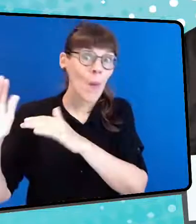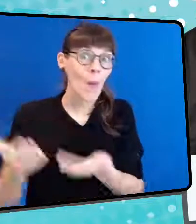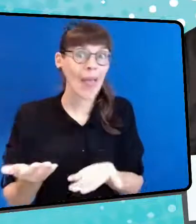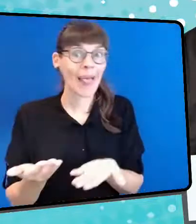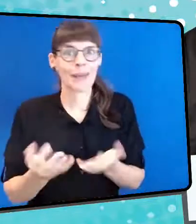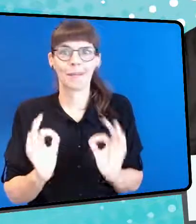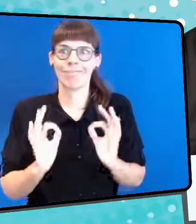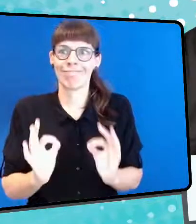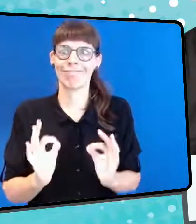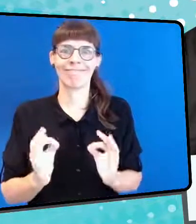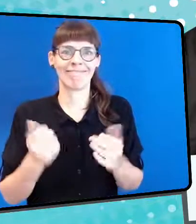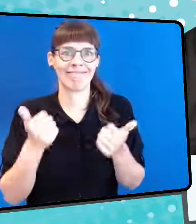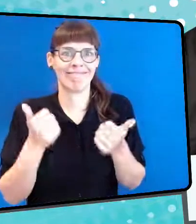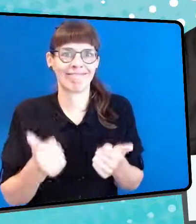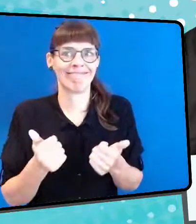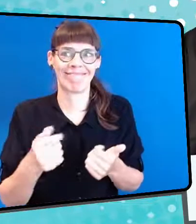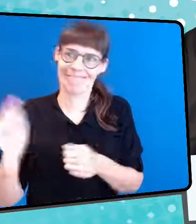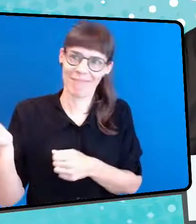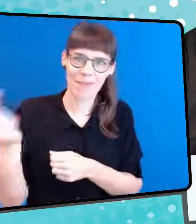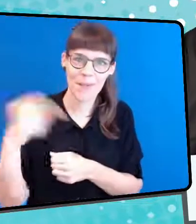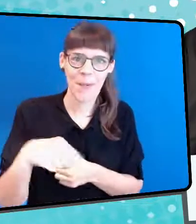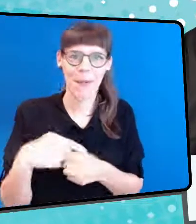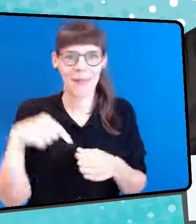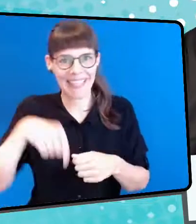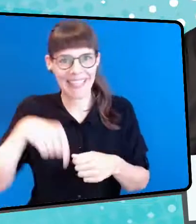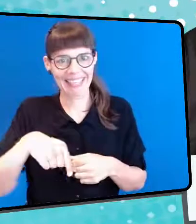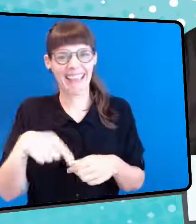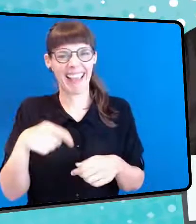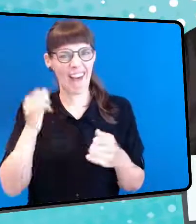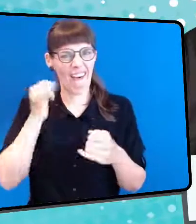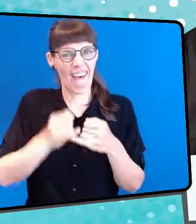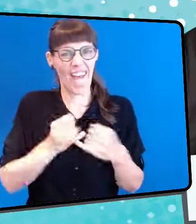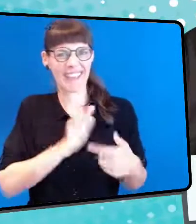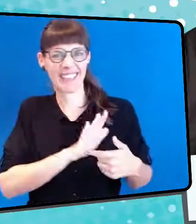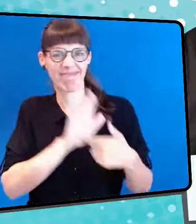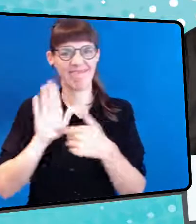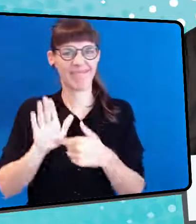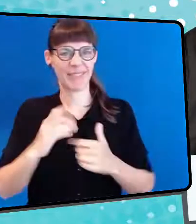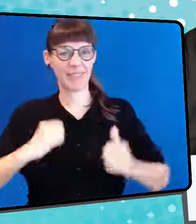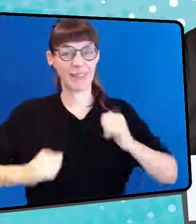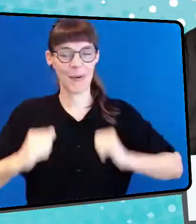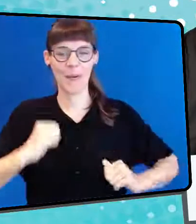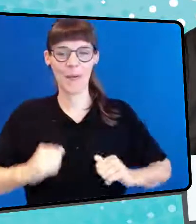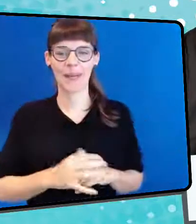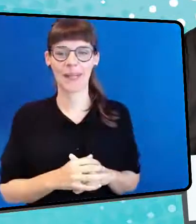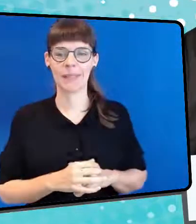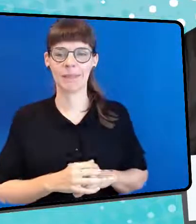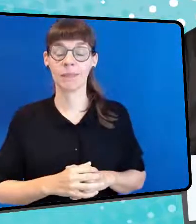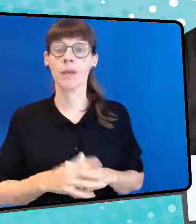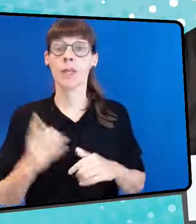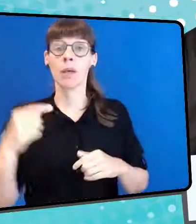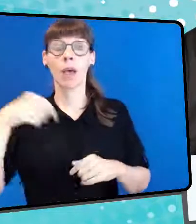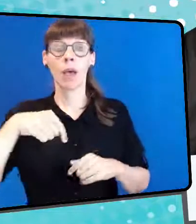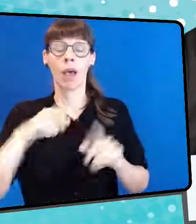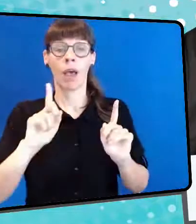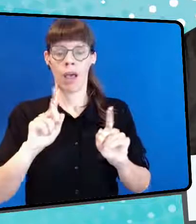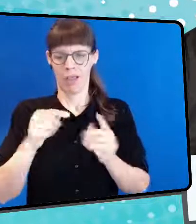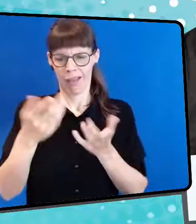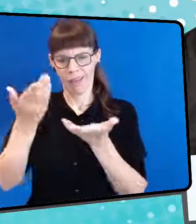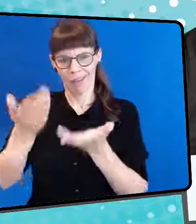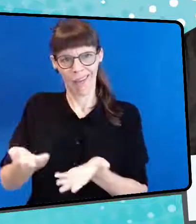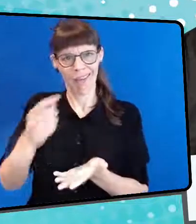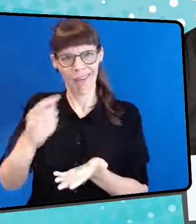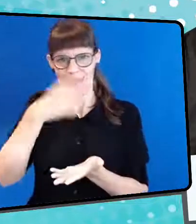show for our final episode. But it's not about our episode. It's actually all about you. So tell us who you are and what you